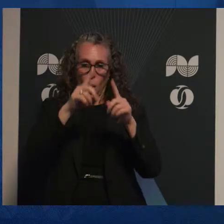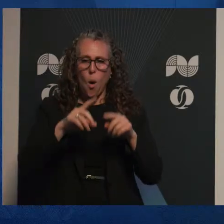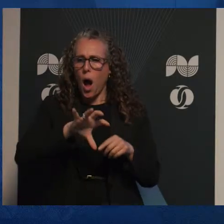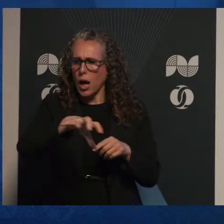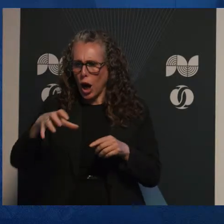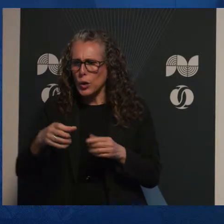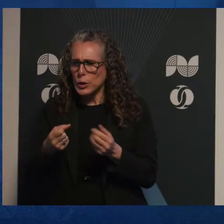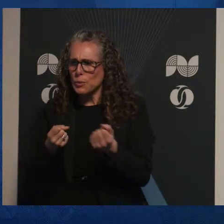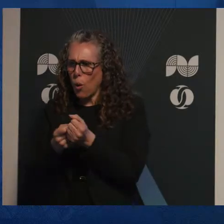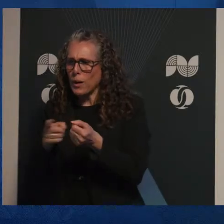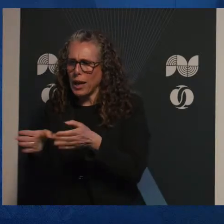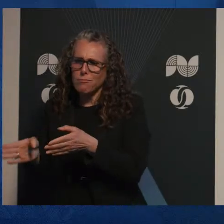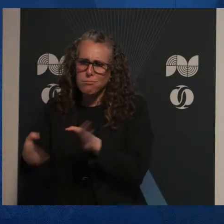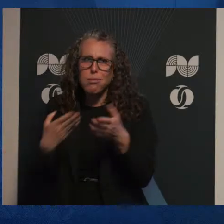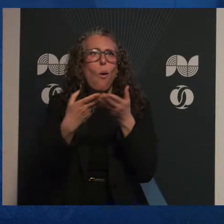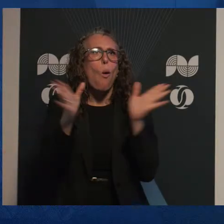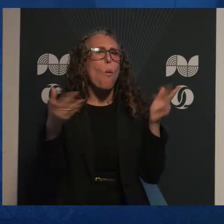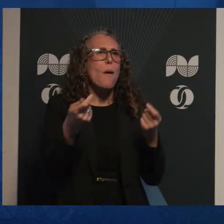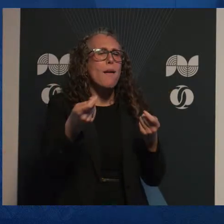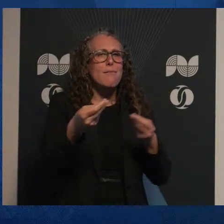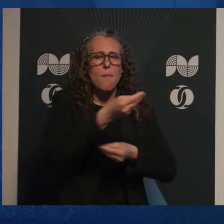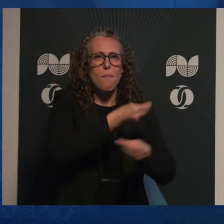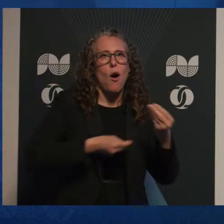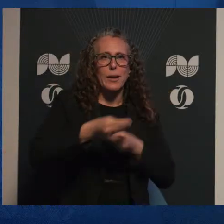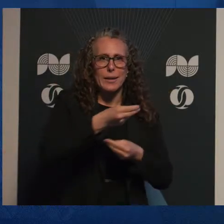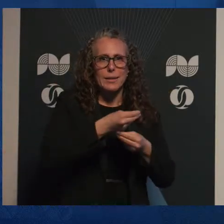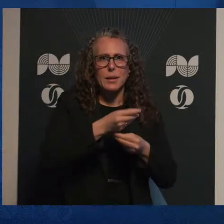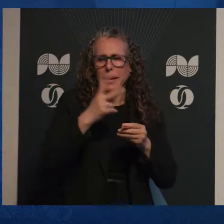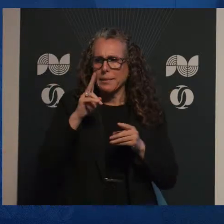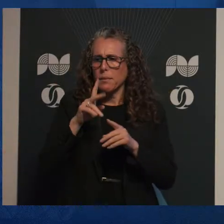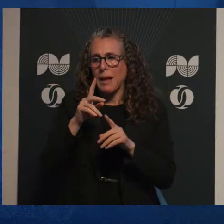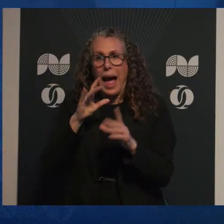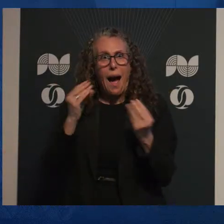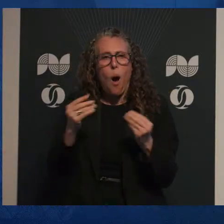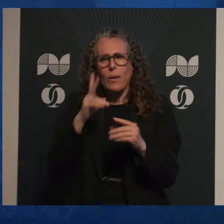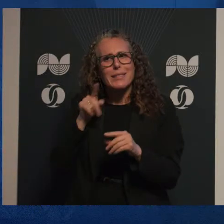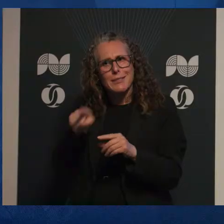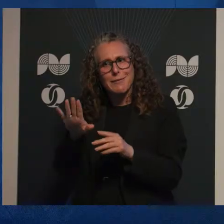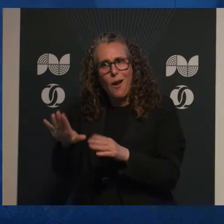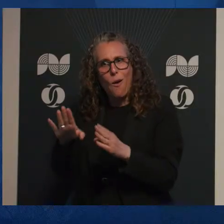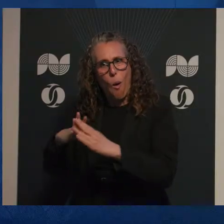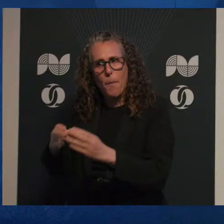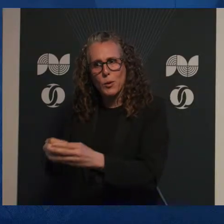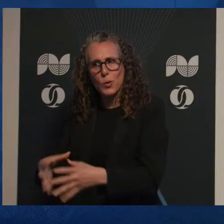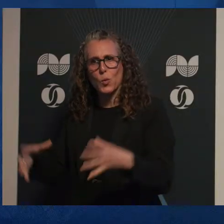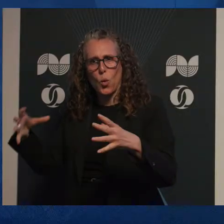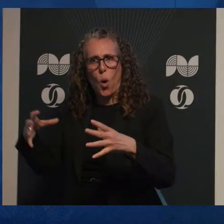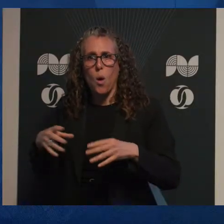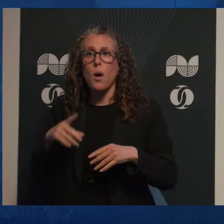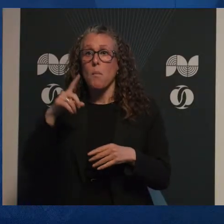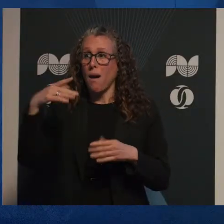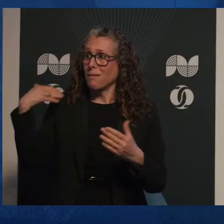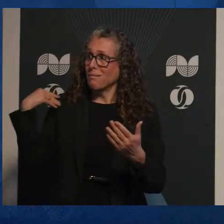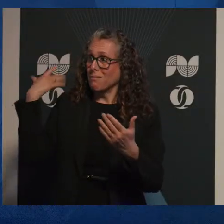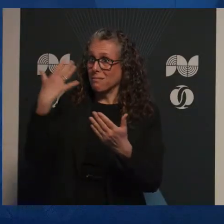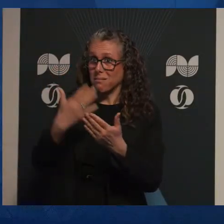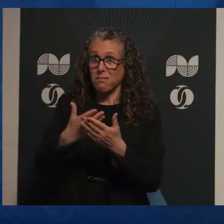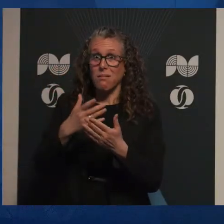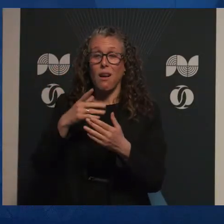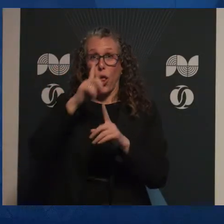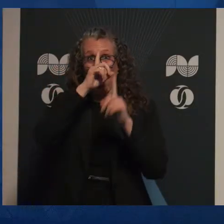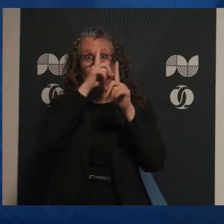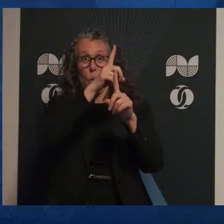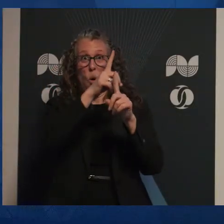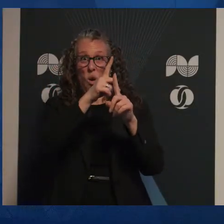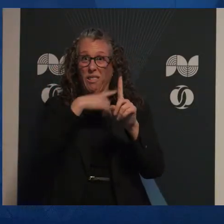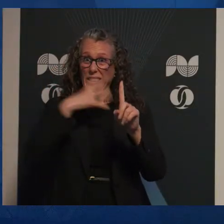see support for a state-owned economy grow. Where did things fail? And what is the solution? It's a bit